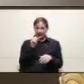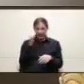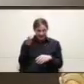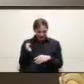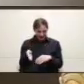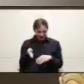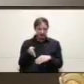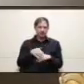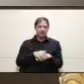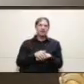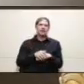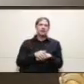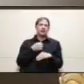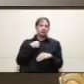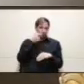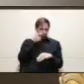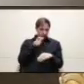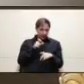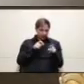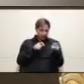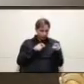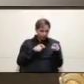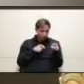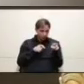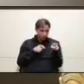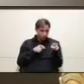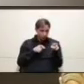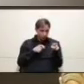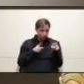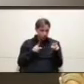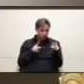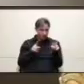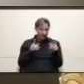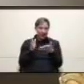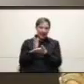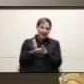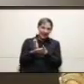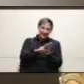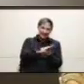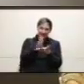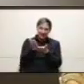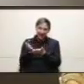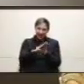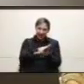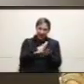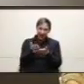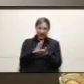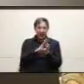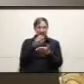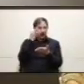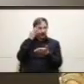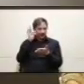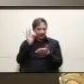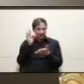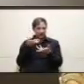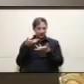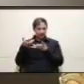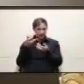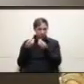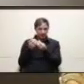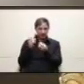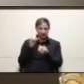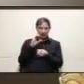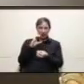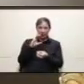what I want to check is that, have you ever had intergovernmental engagements or bilaterals with Coxter because they have